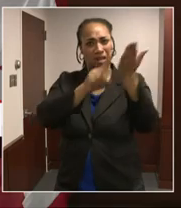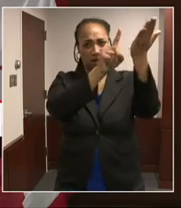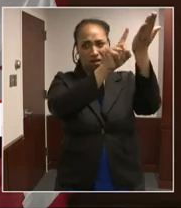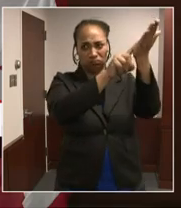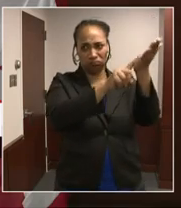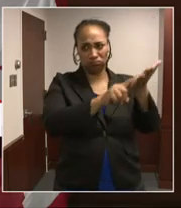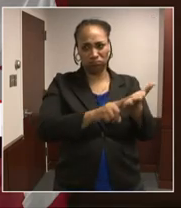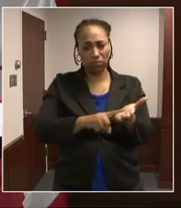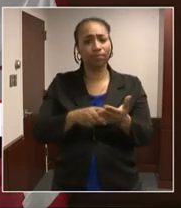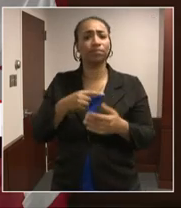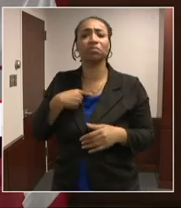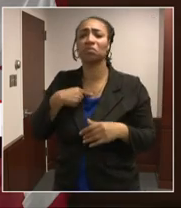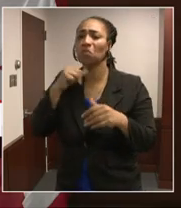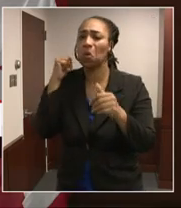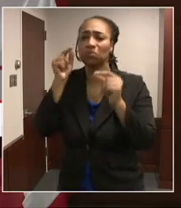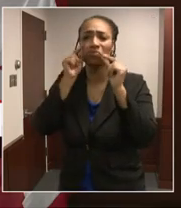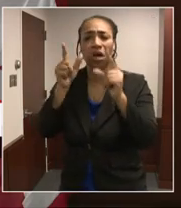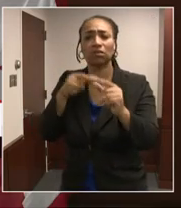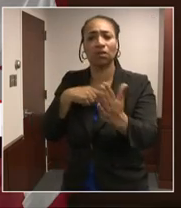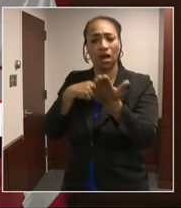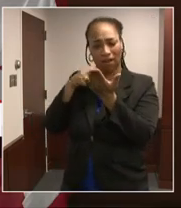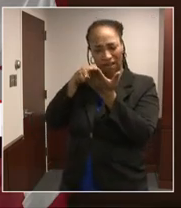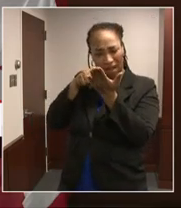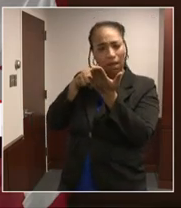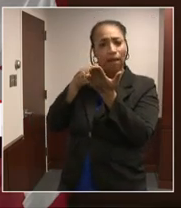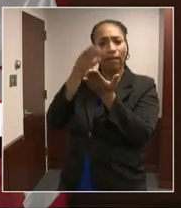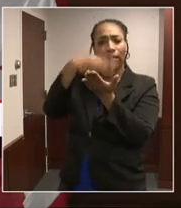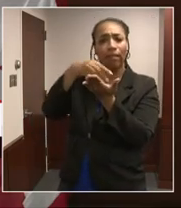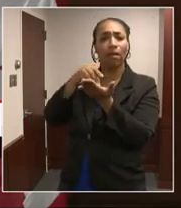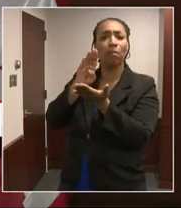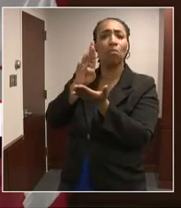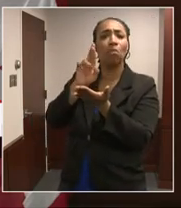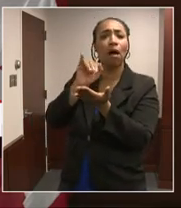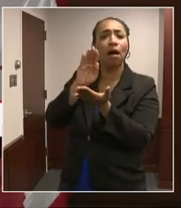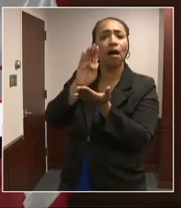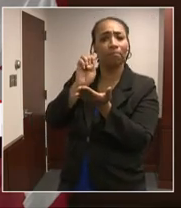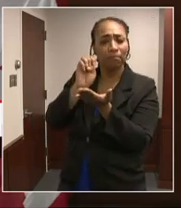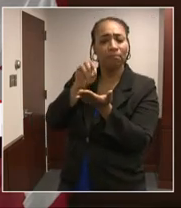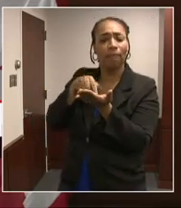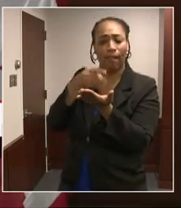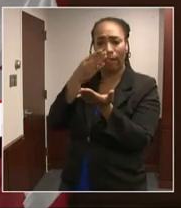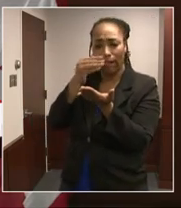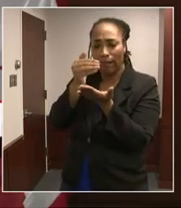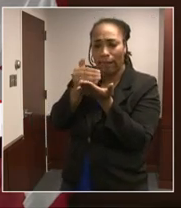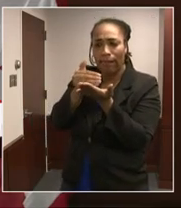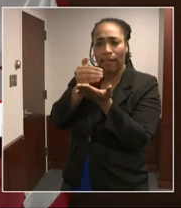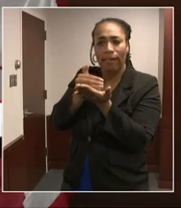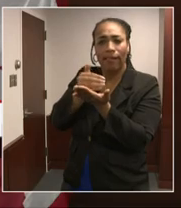bribe. But what the investigation did show us,